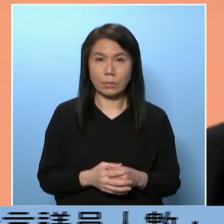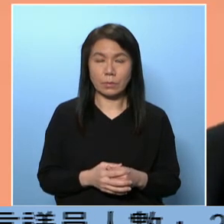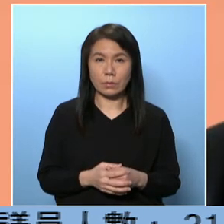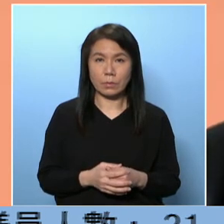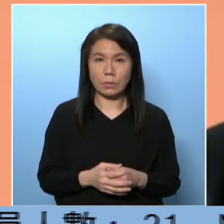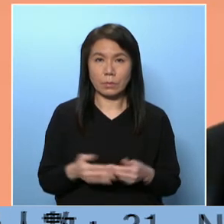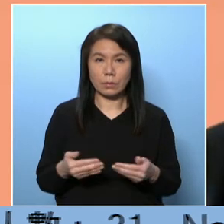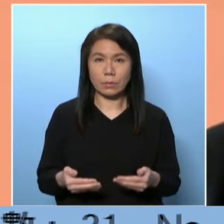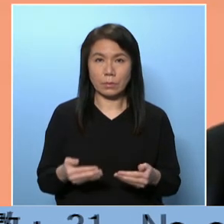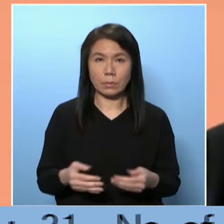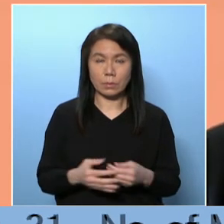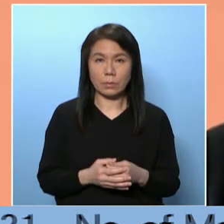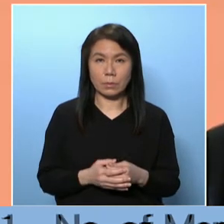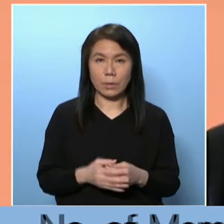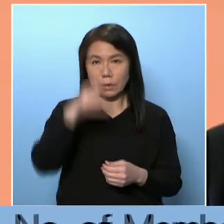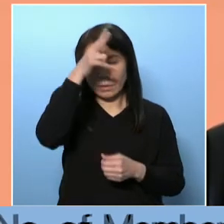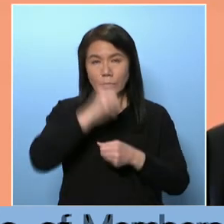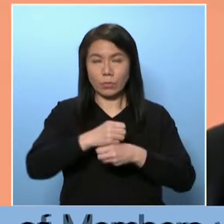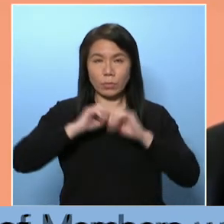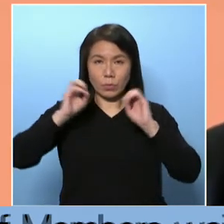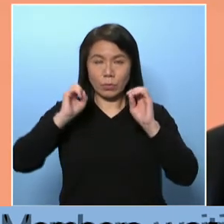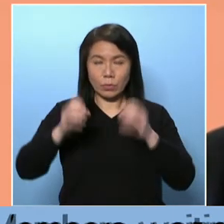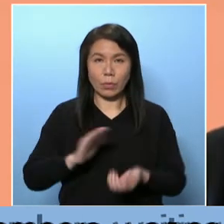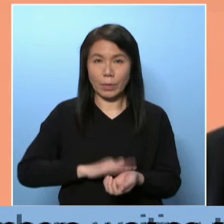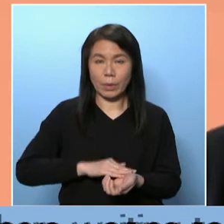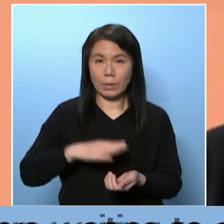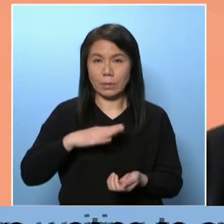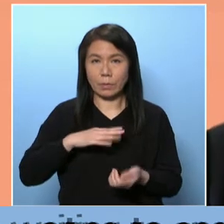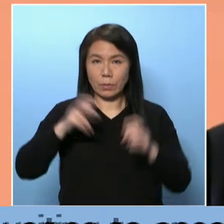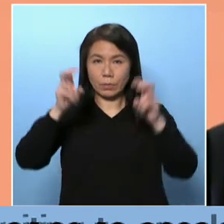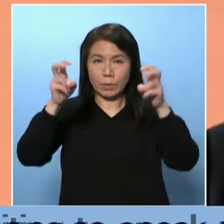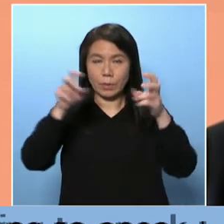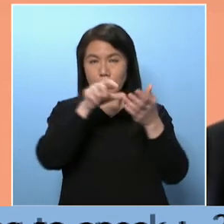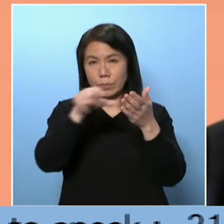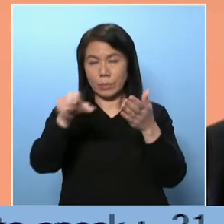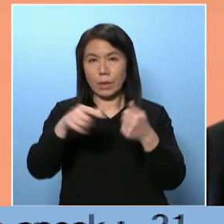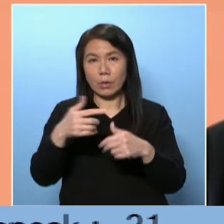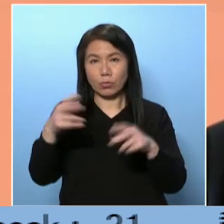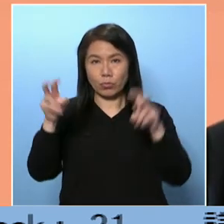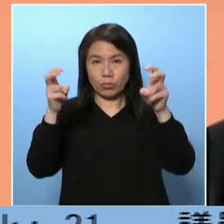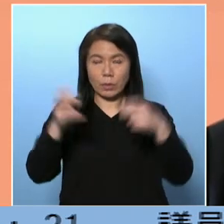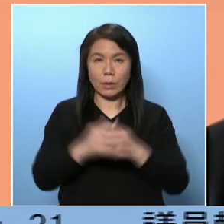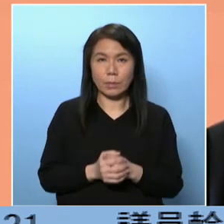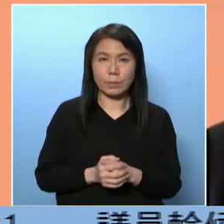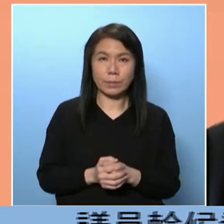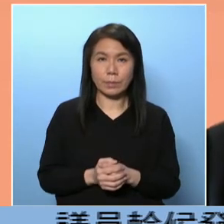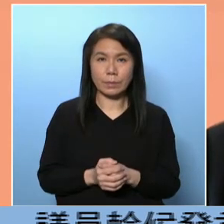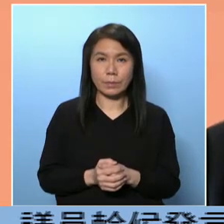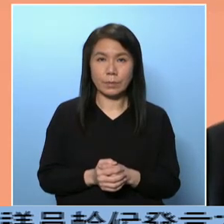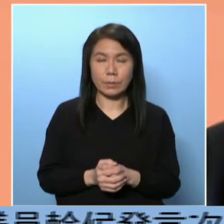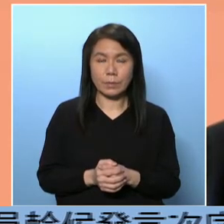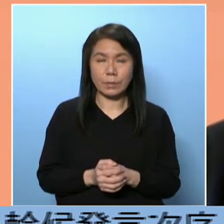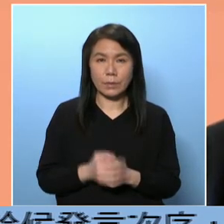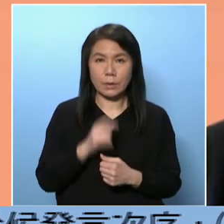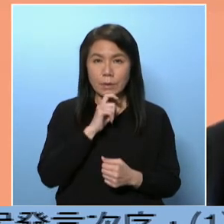Mr. So Cheung-wing, President. Well, the theme of this year's policy address is that